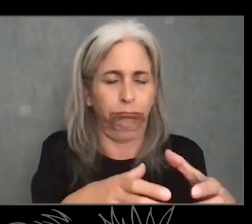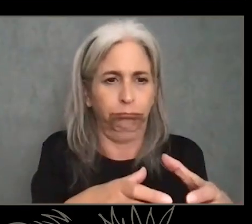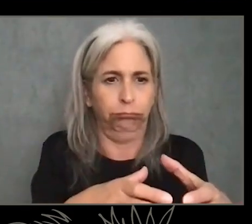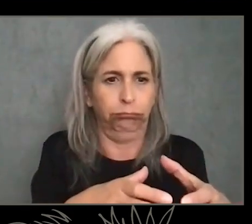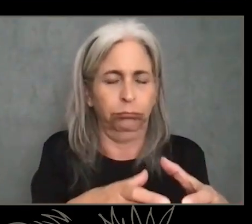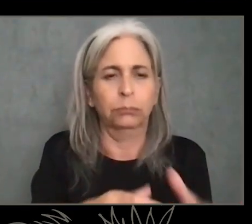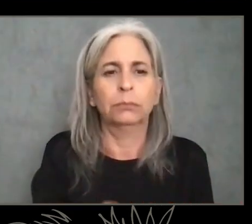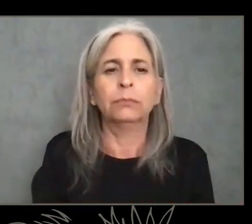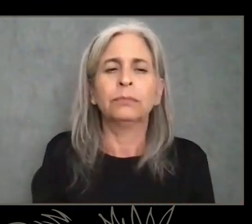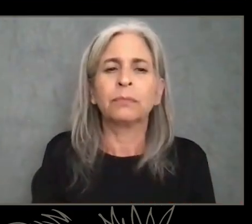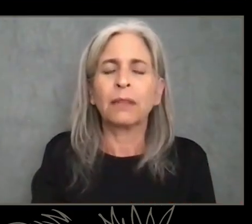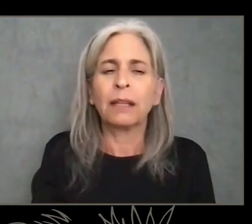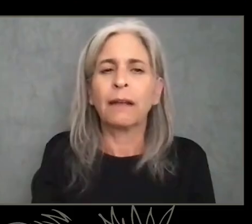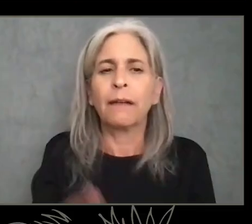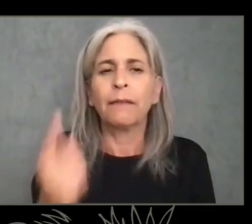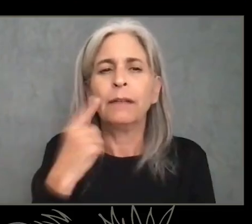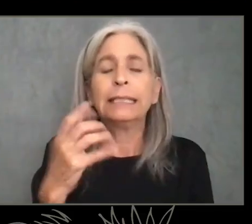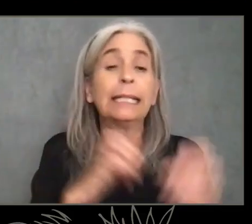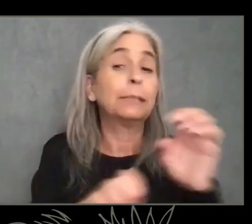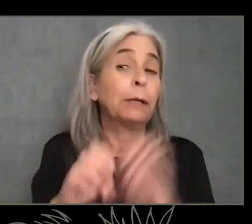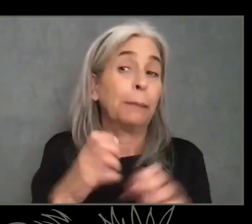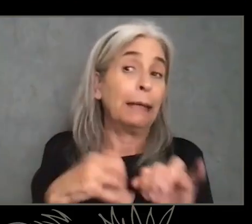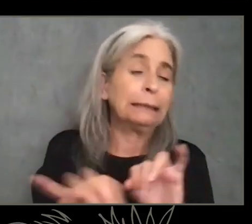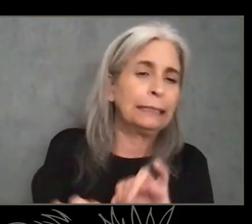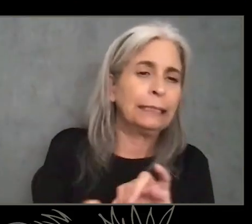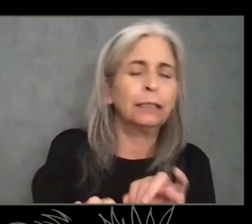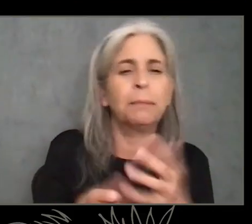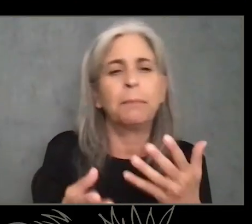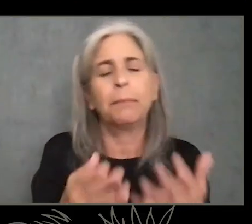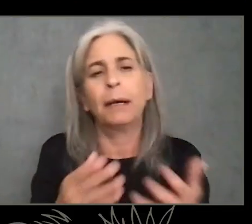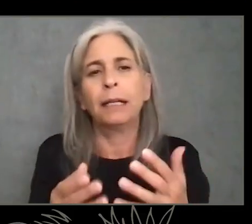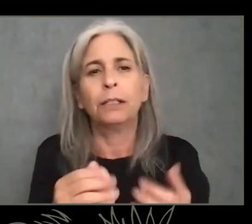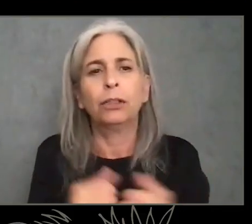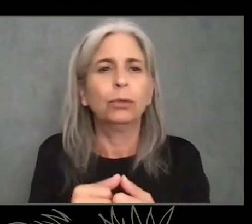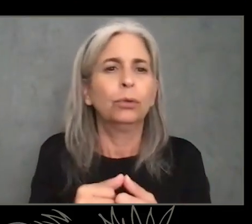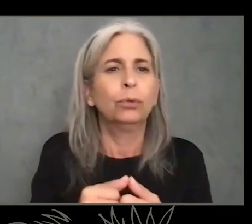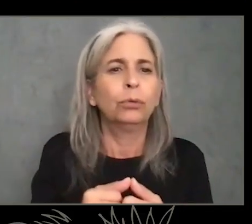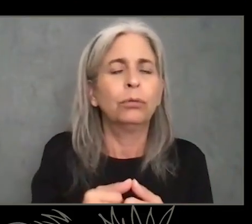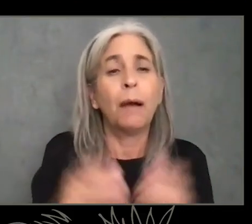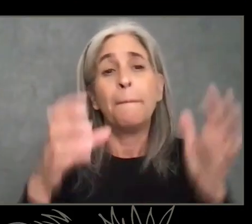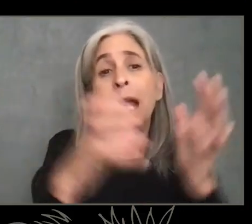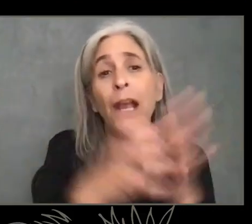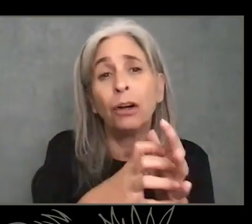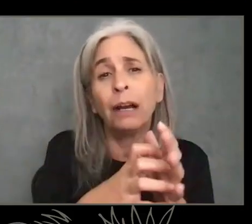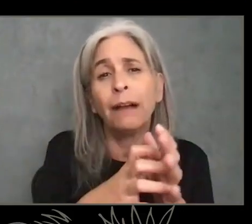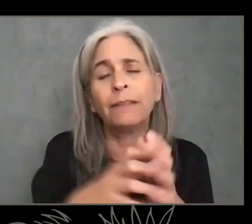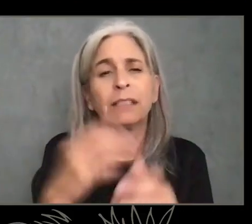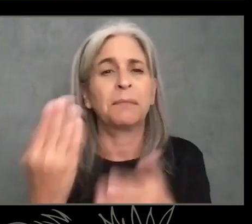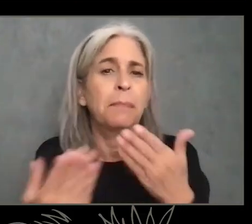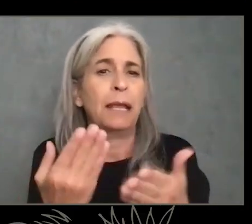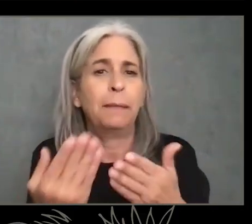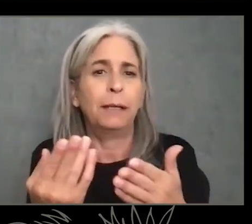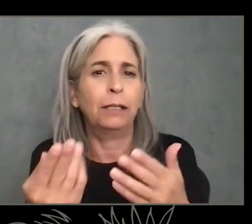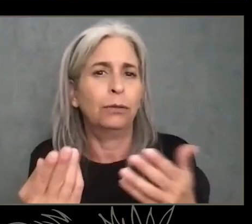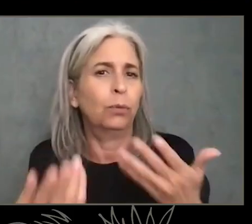might be, like, it's very experimental. You might do characters, you might do paragraphs, you might do whatever works itself for